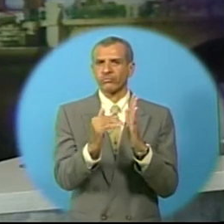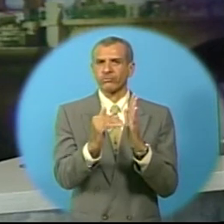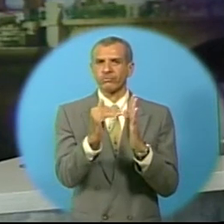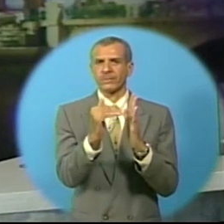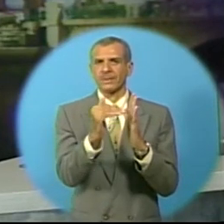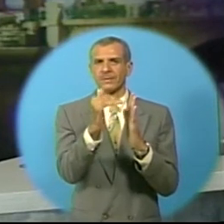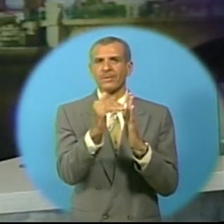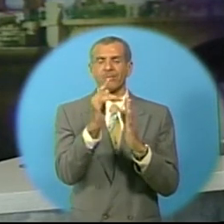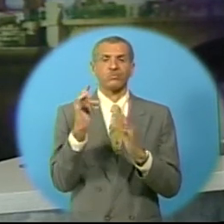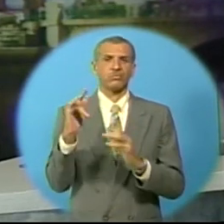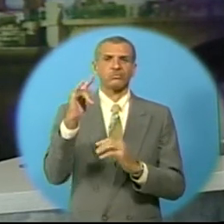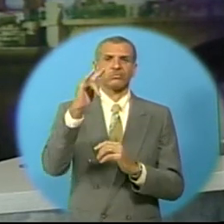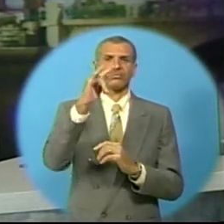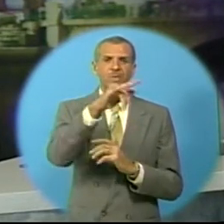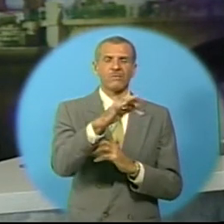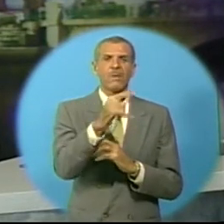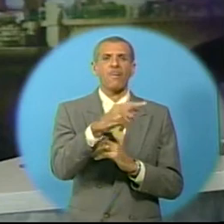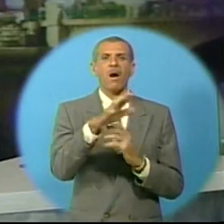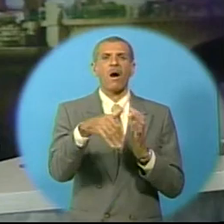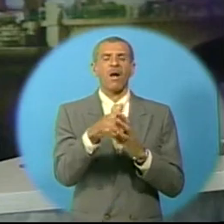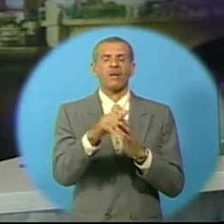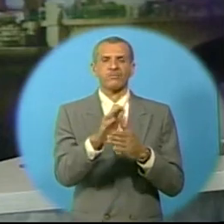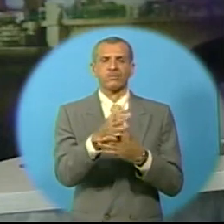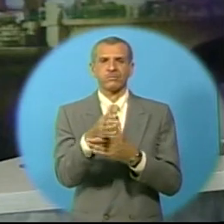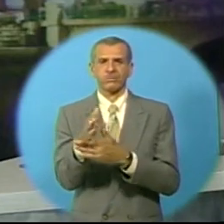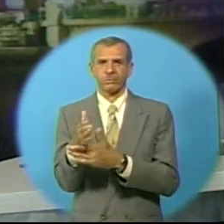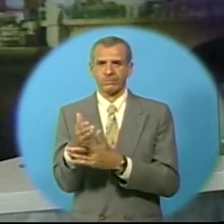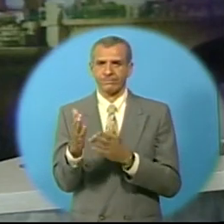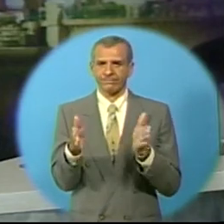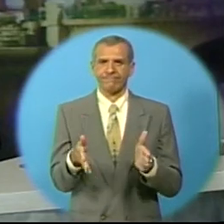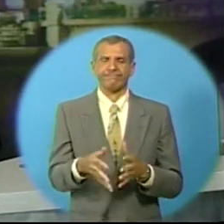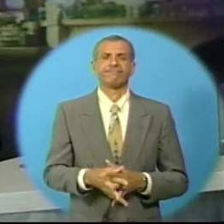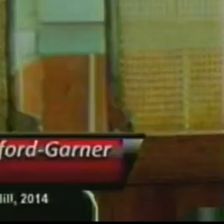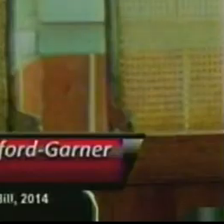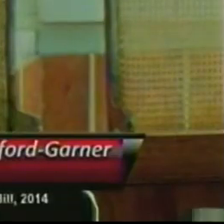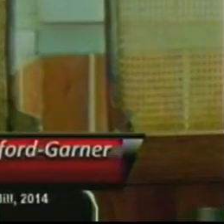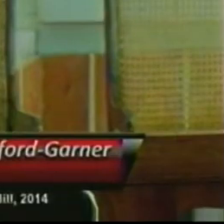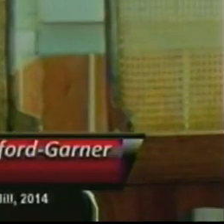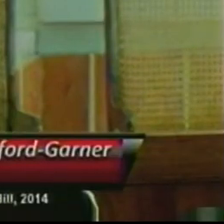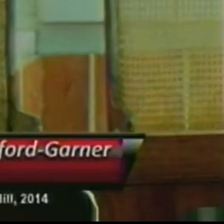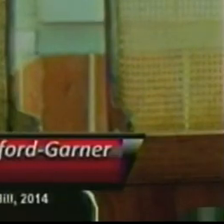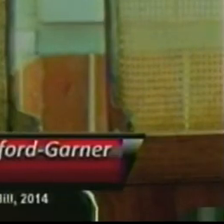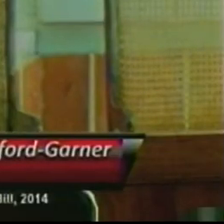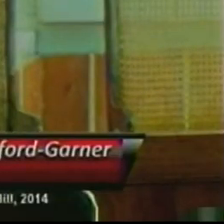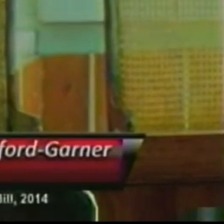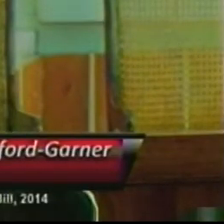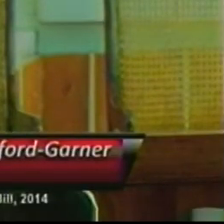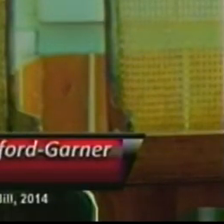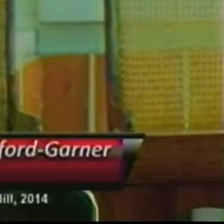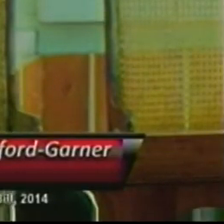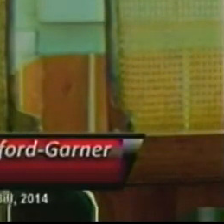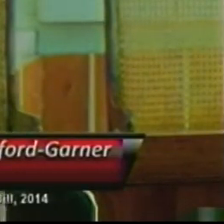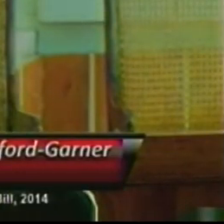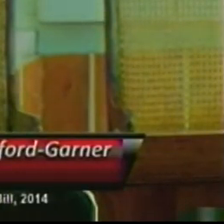from almost all of Barbados' airline partners. We are going to be seeing a